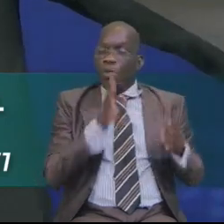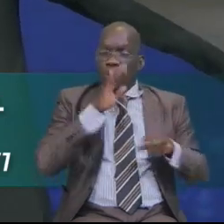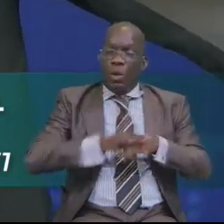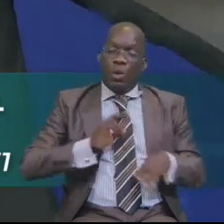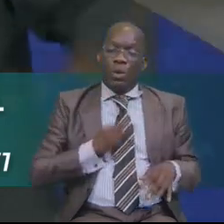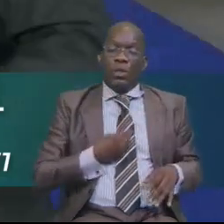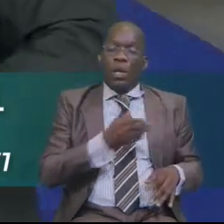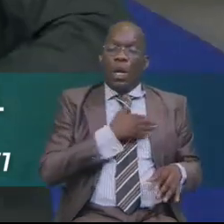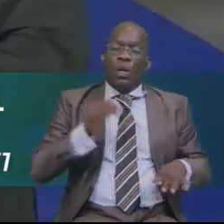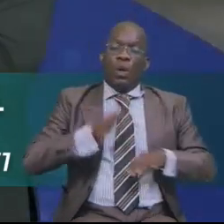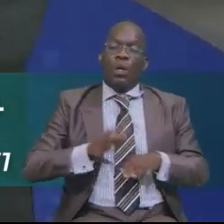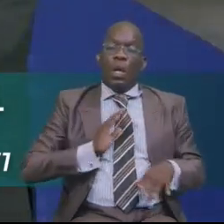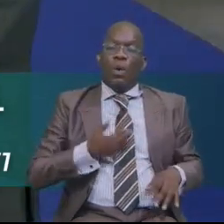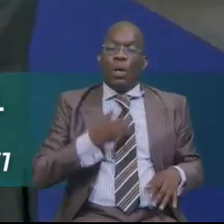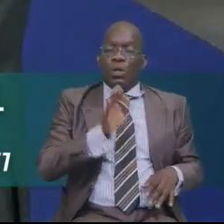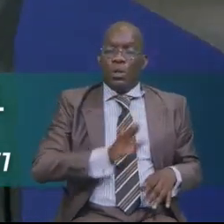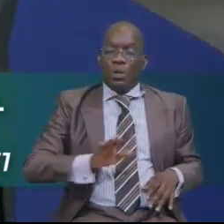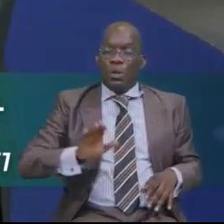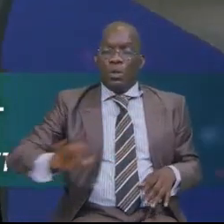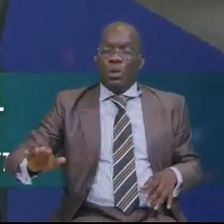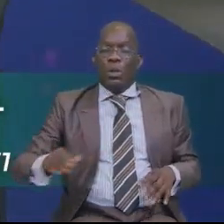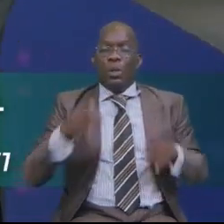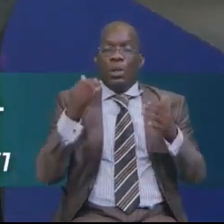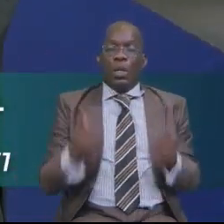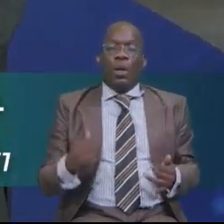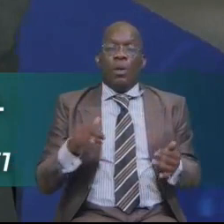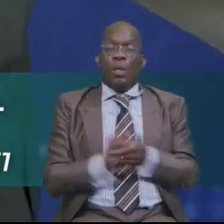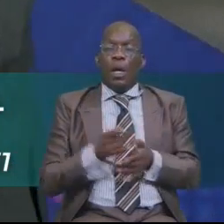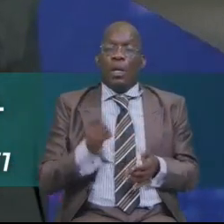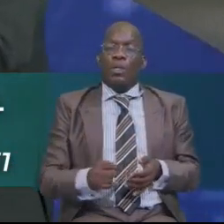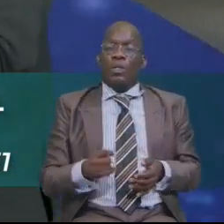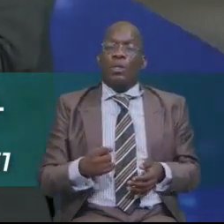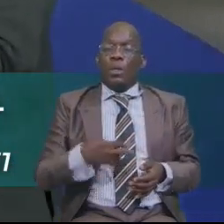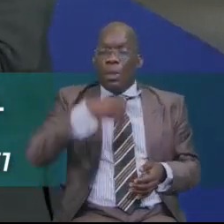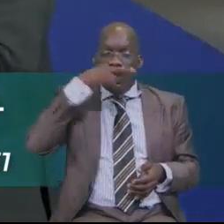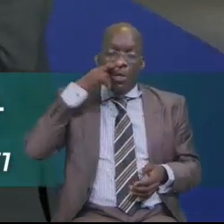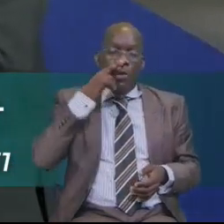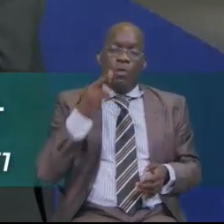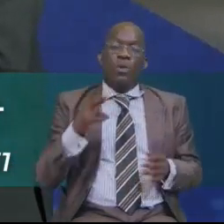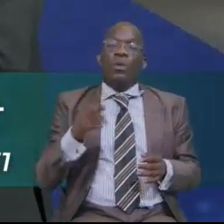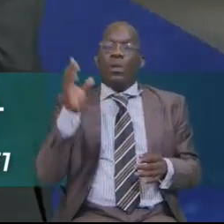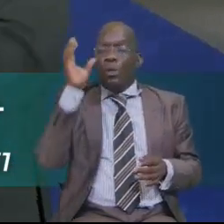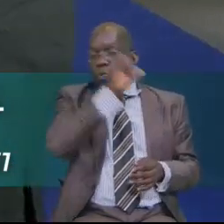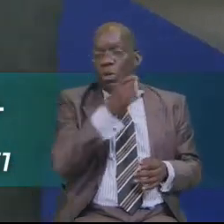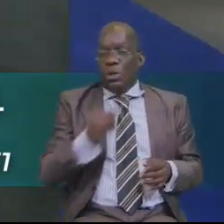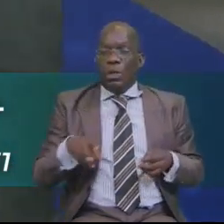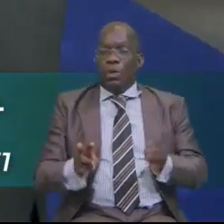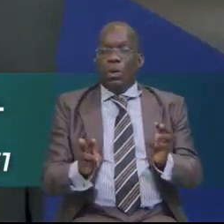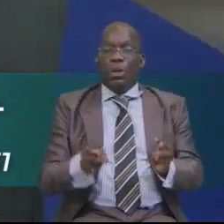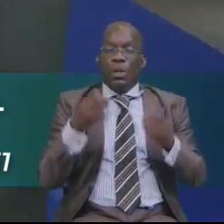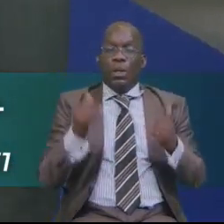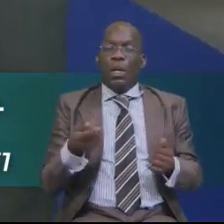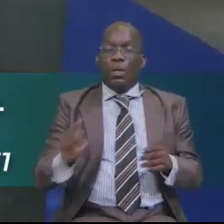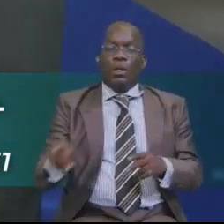children? Now that the robber meets the road and the practical thing has now come, why are